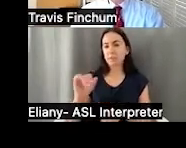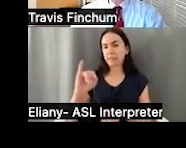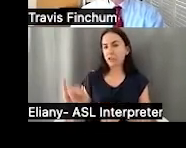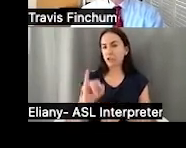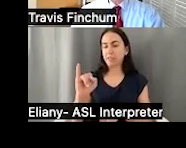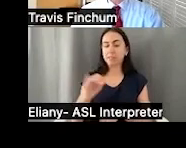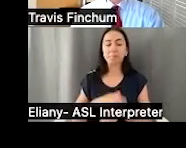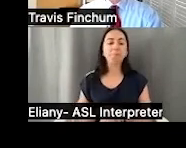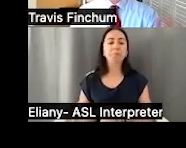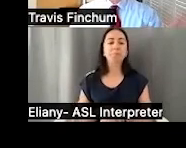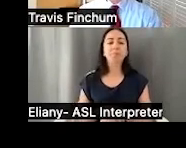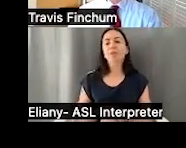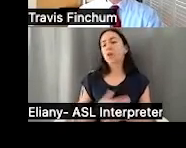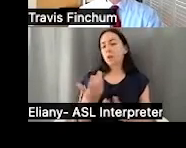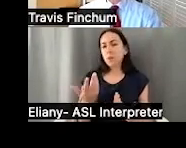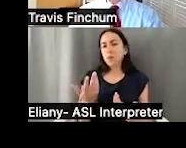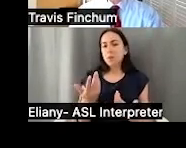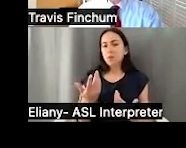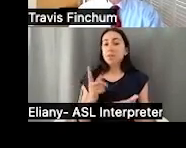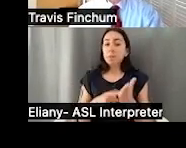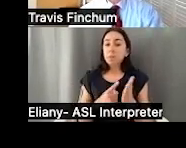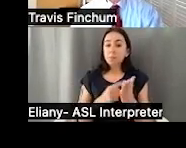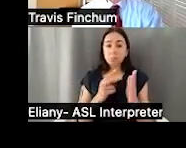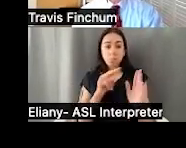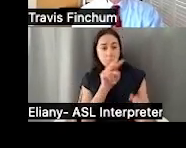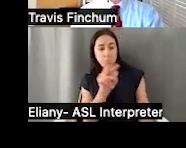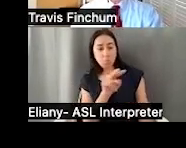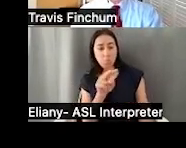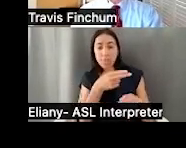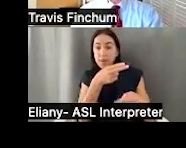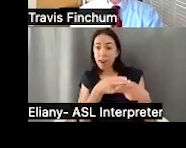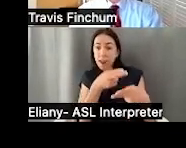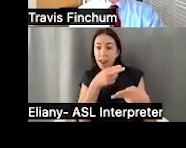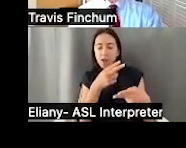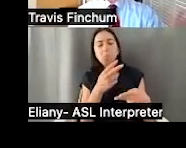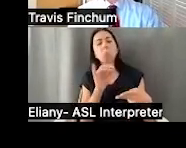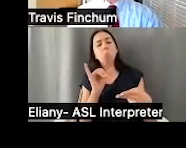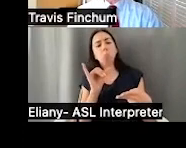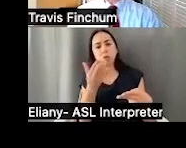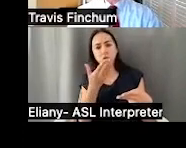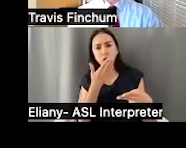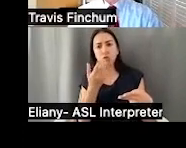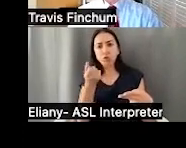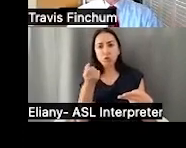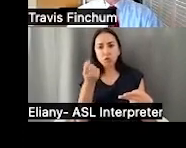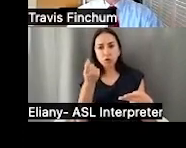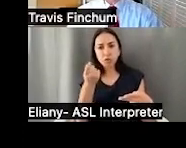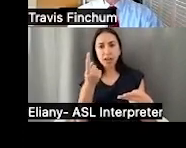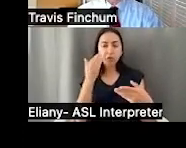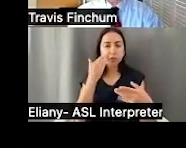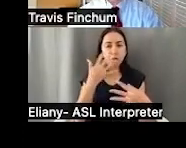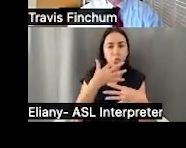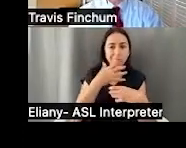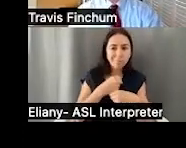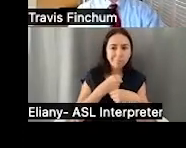the name kind of indicates, and sometimes it's helpful if we know and understand the acronyms, the abbreviations